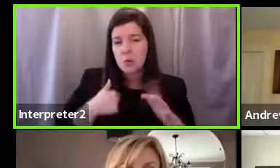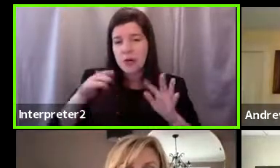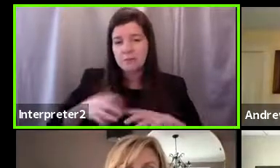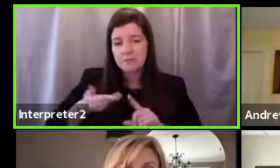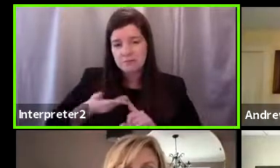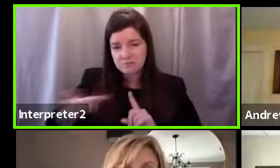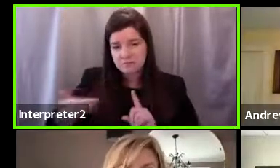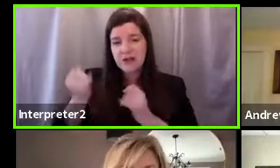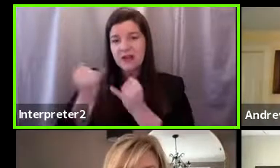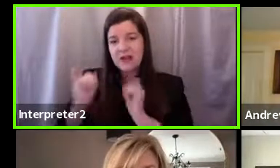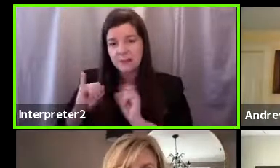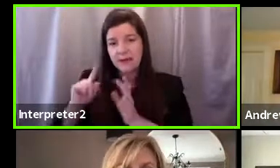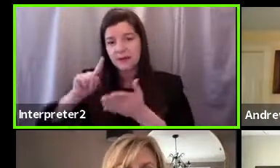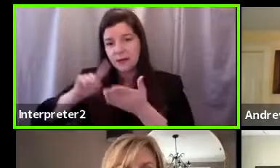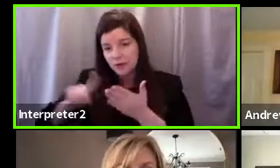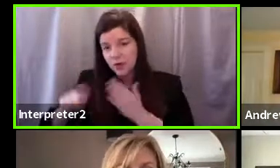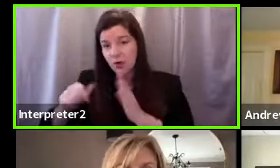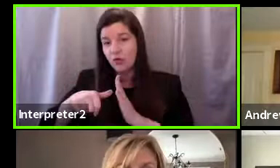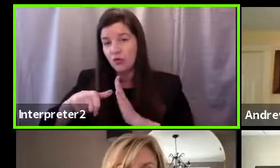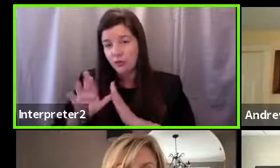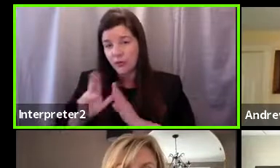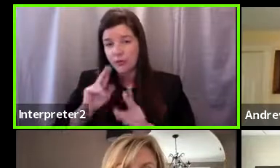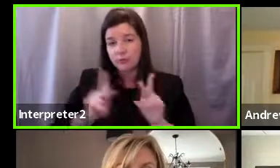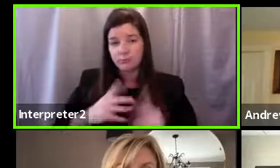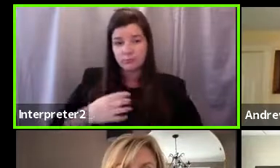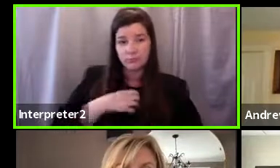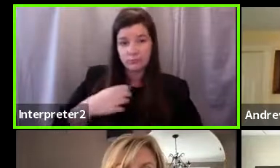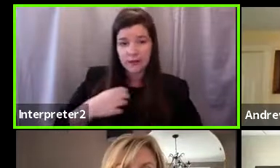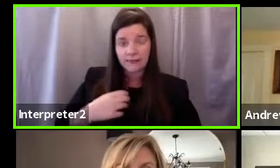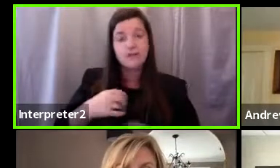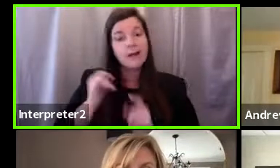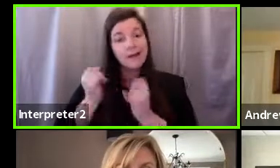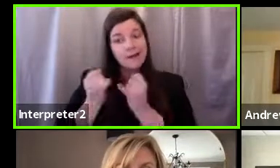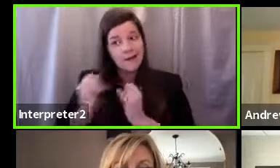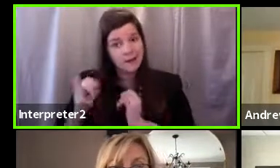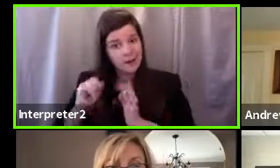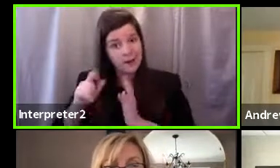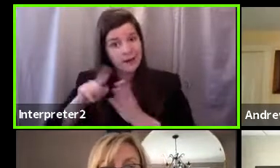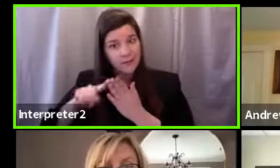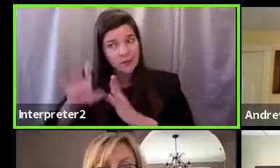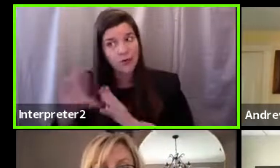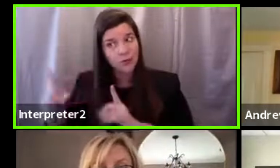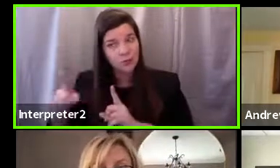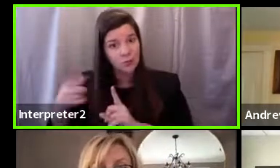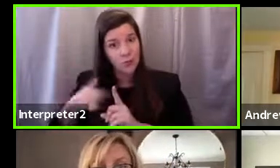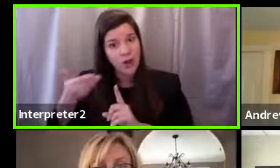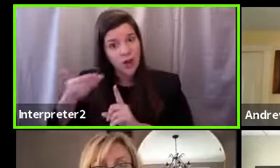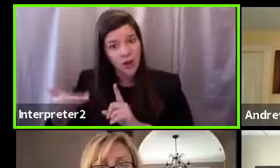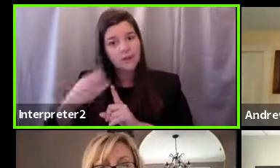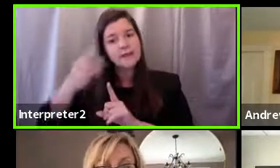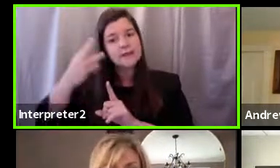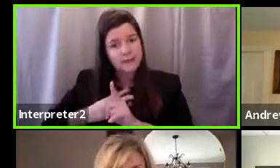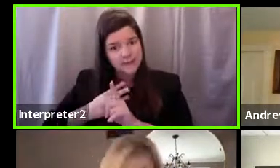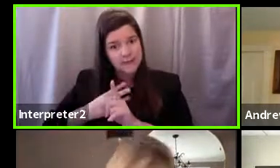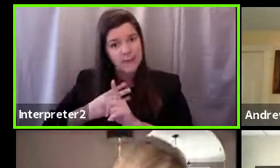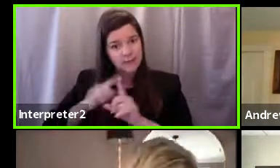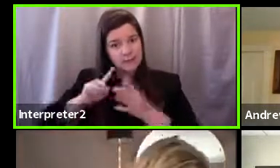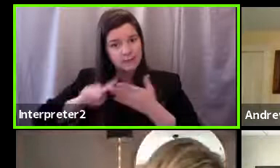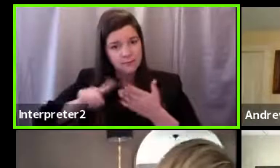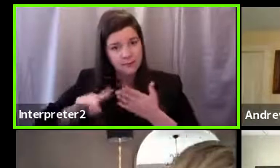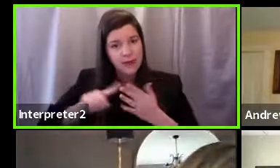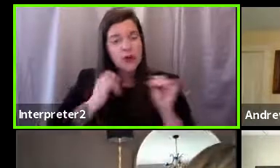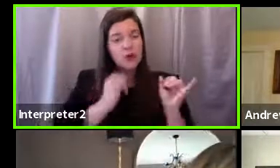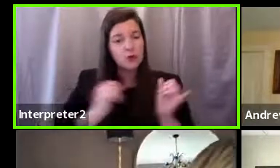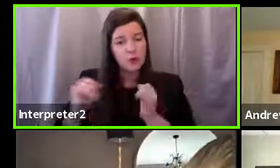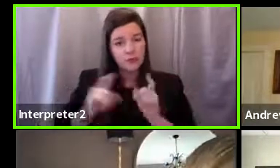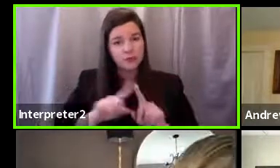those claims. The independent investigator that we hired performed a 6-month investigation, including interviews of